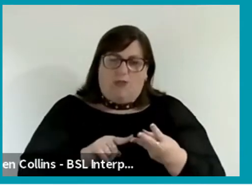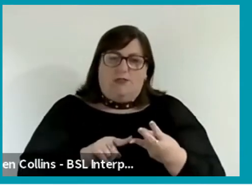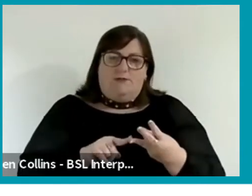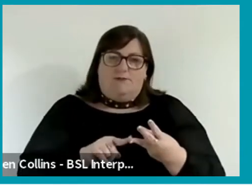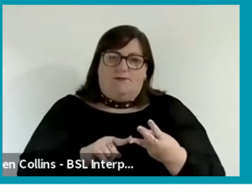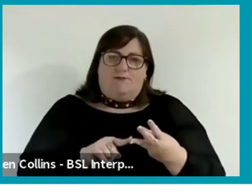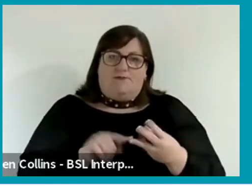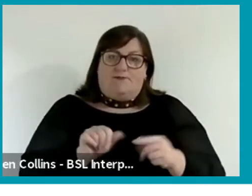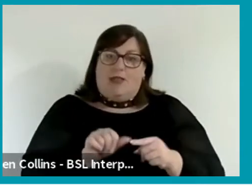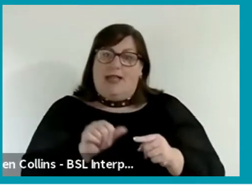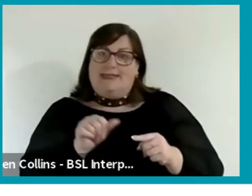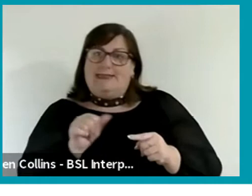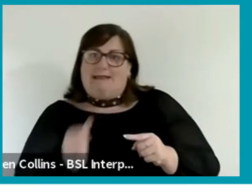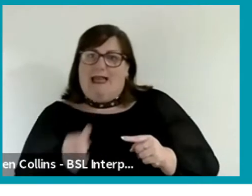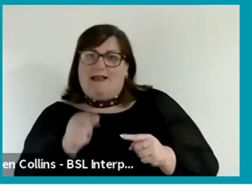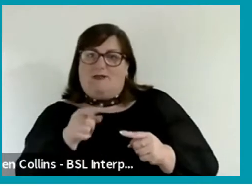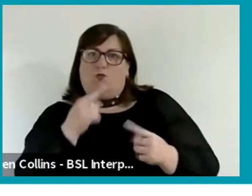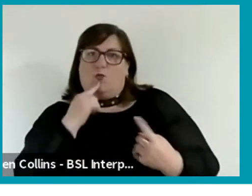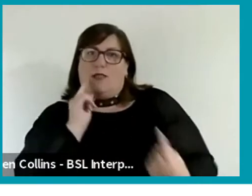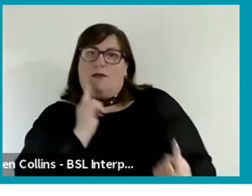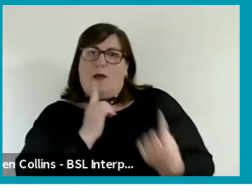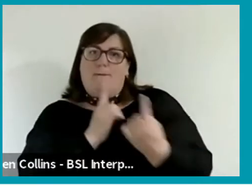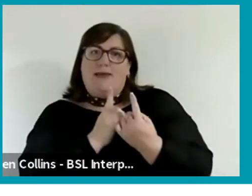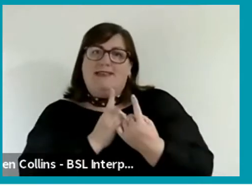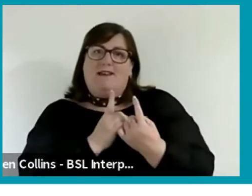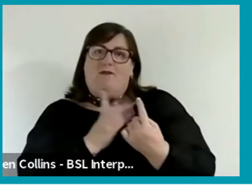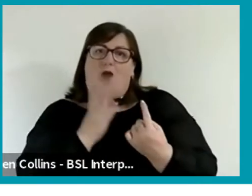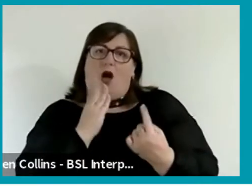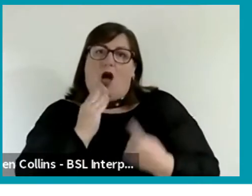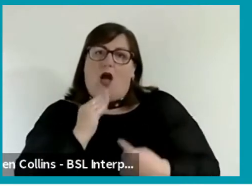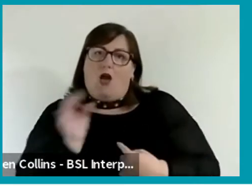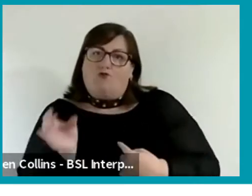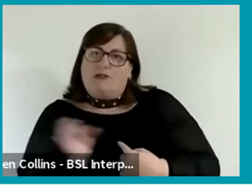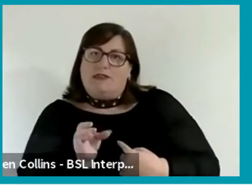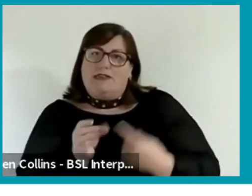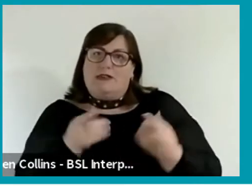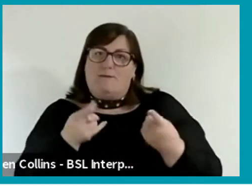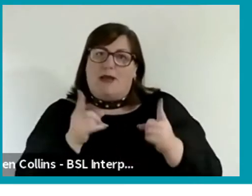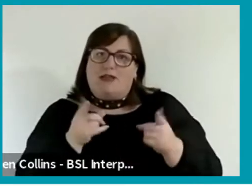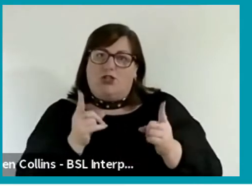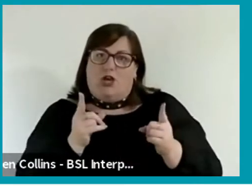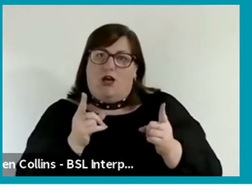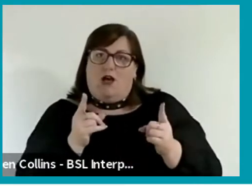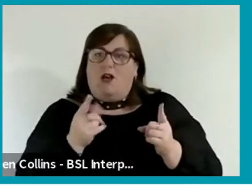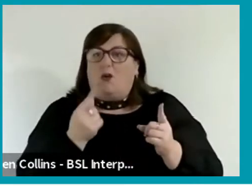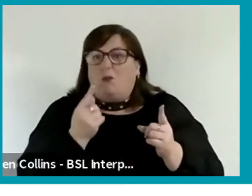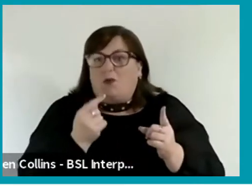meet the hiring manager, to speak to the person who might be your line manager,